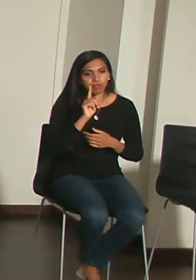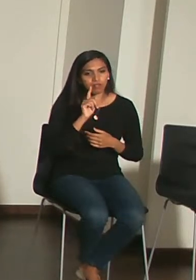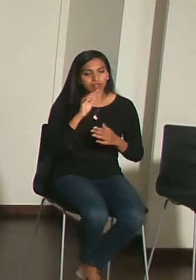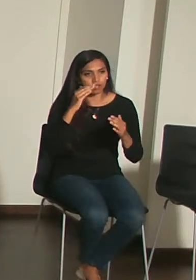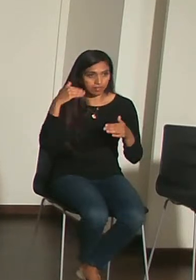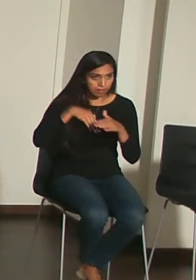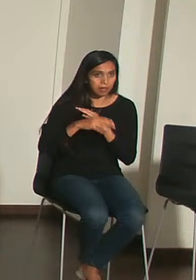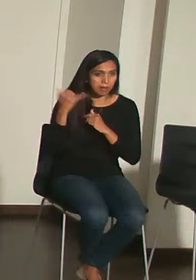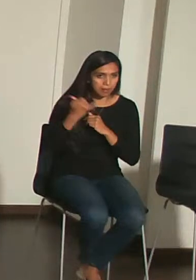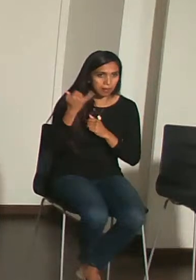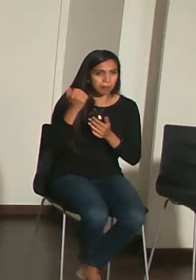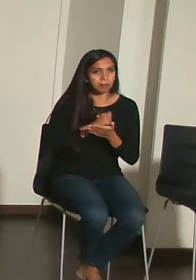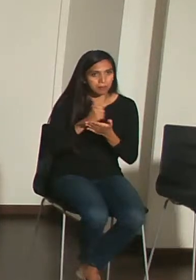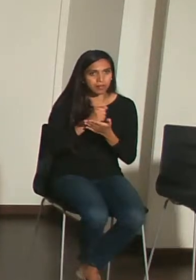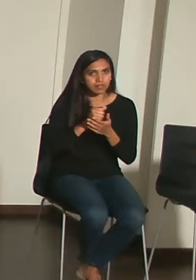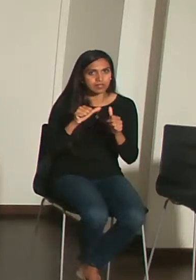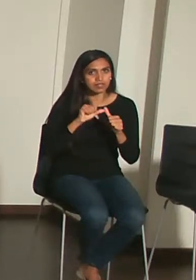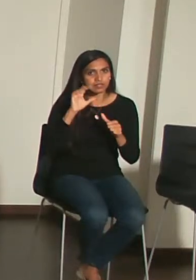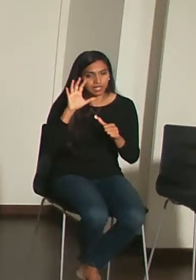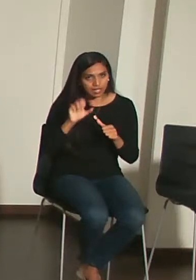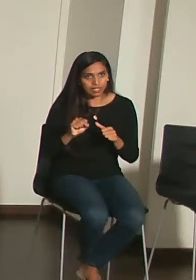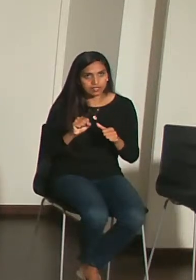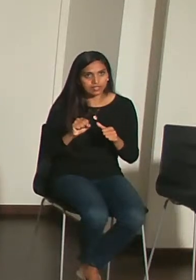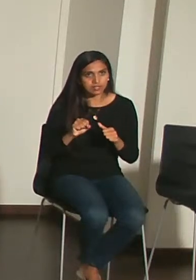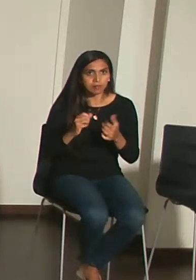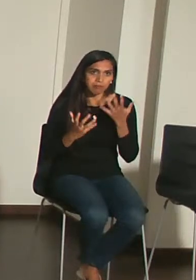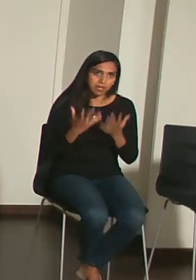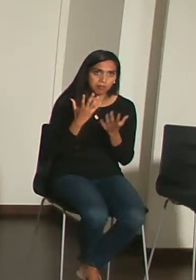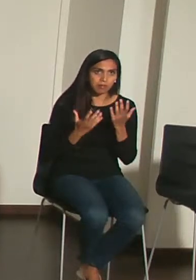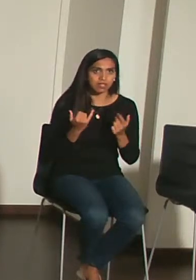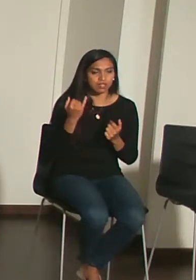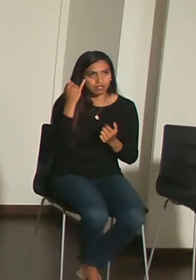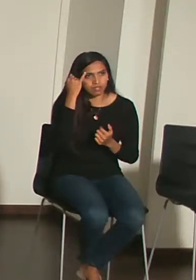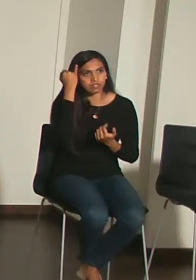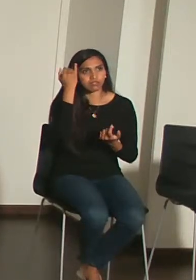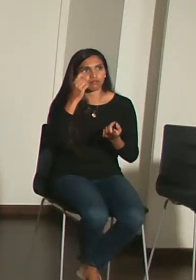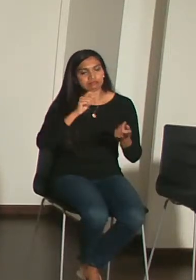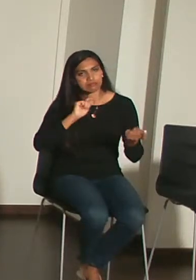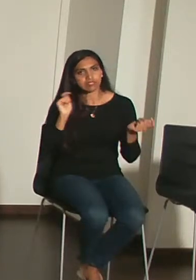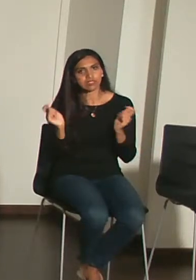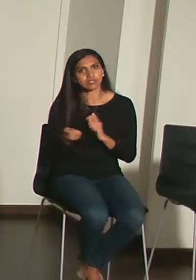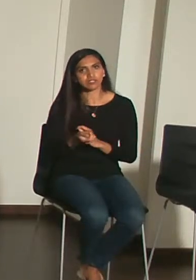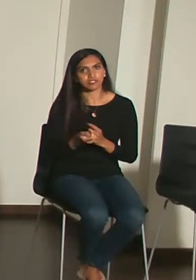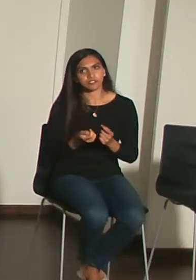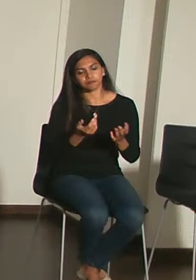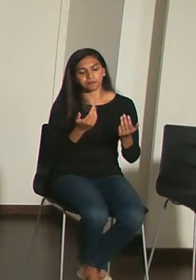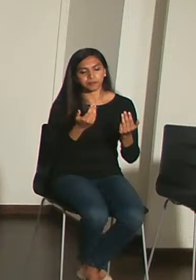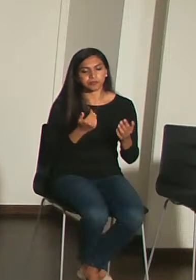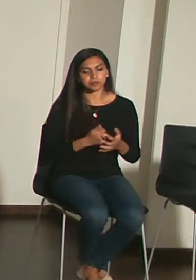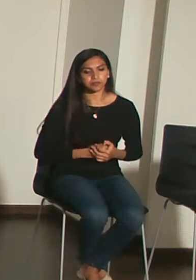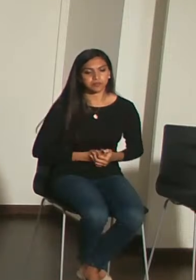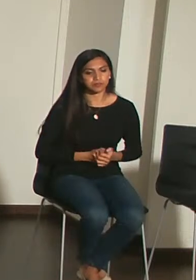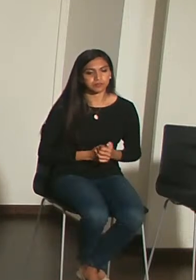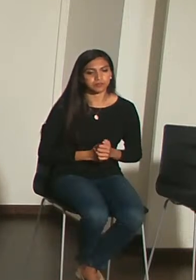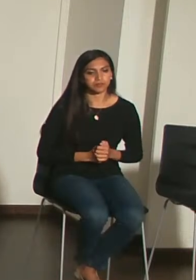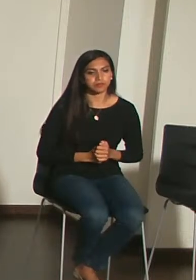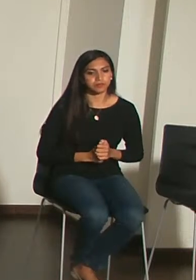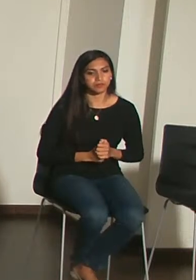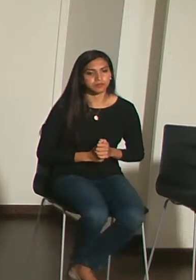look at it that way, access could be a very creative sort of project to take up for students as